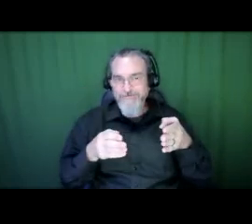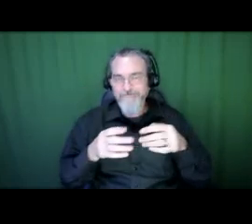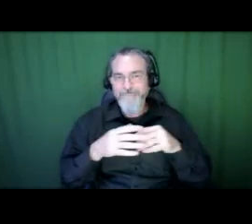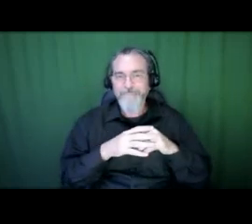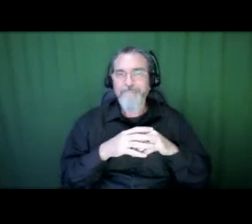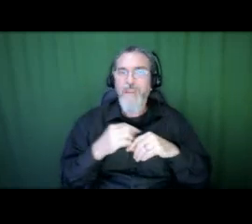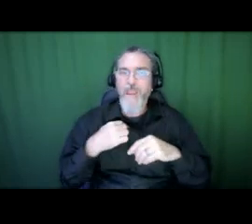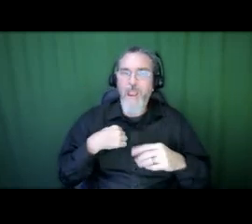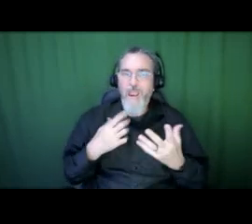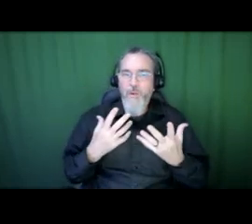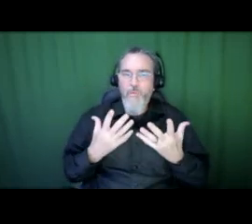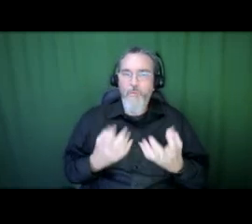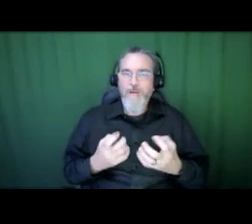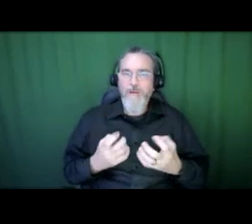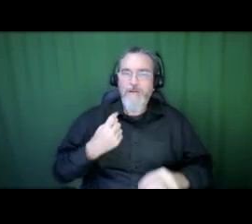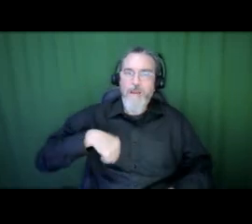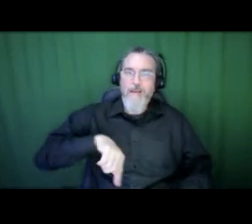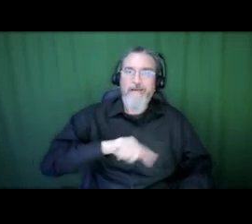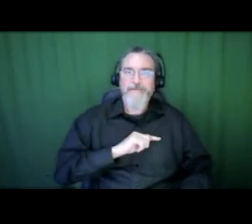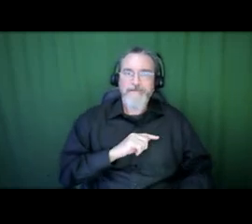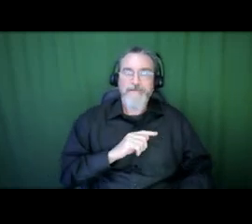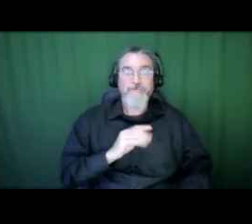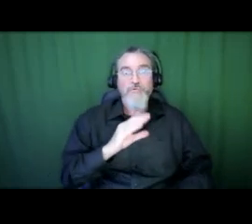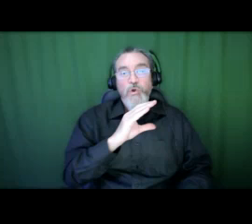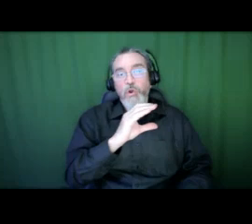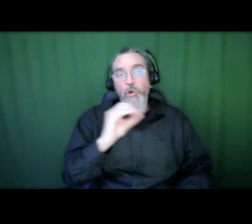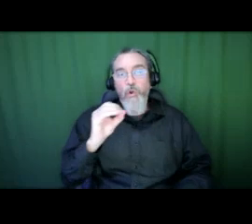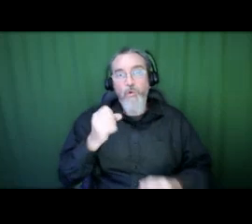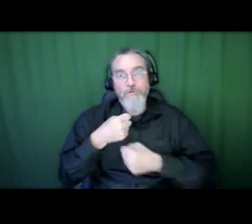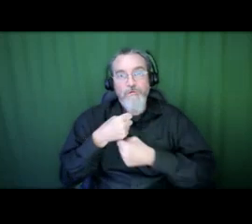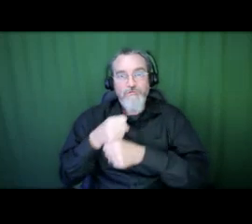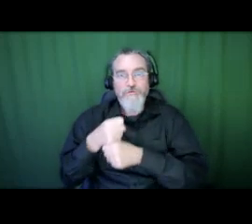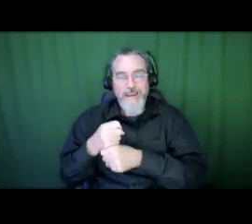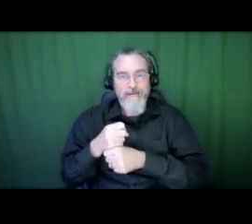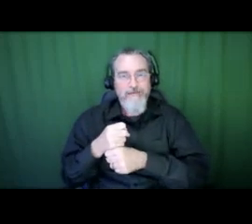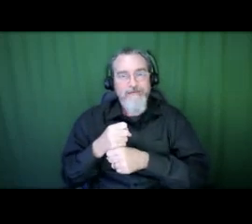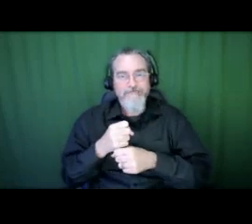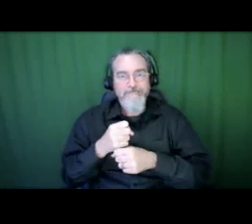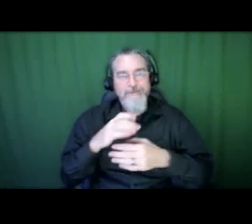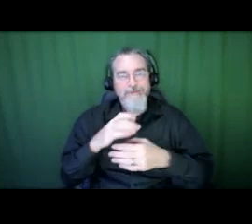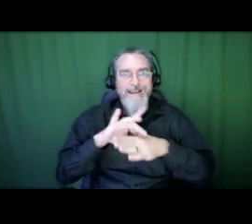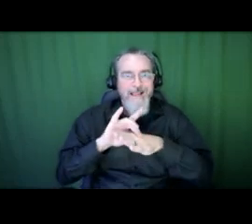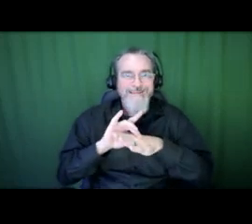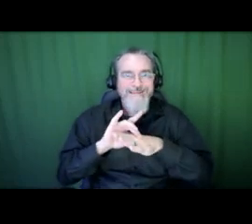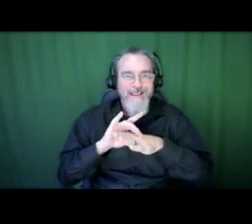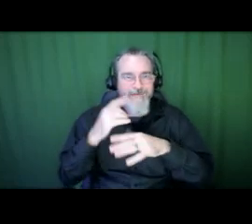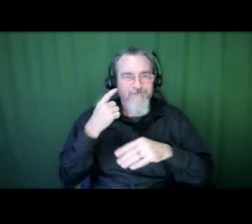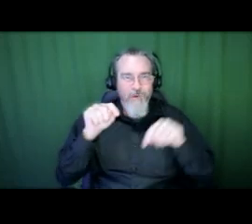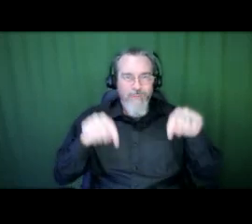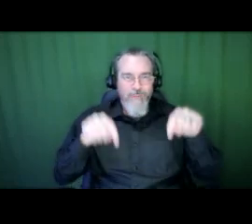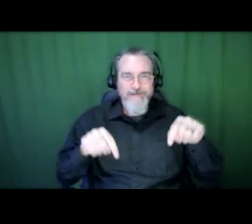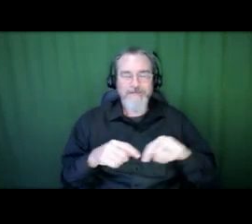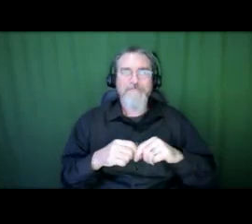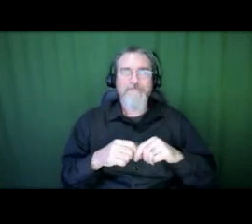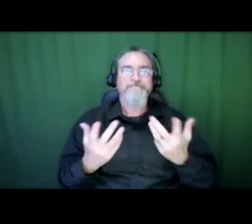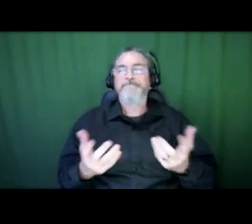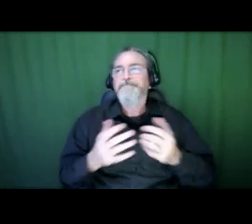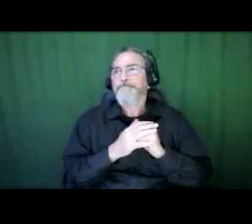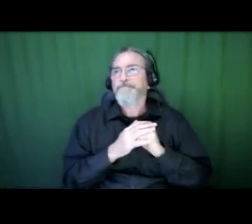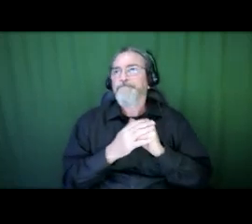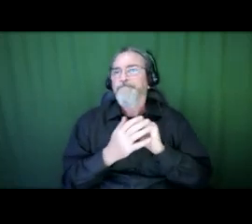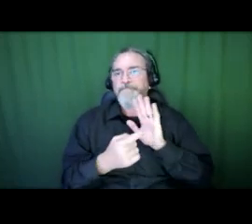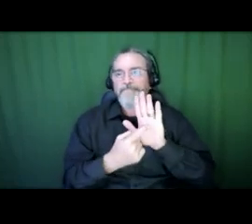to co-produce the content for sections that deal with this. What are in other words, how do we put climate